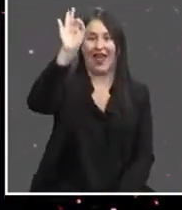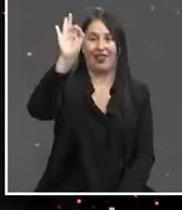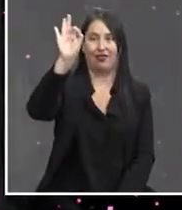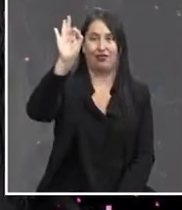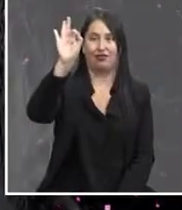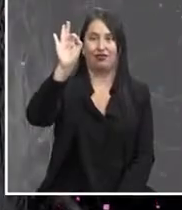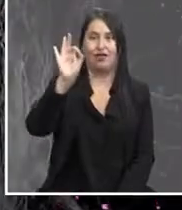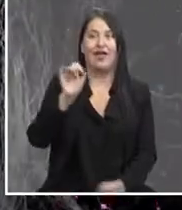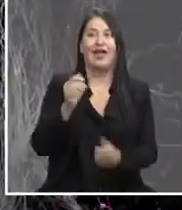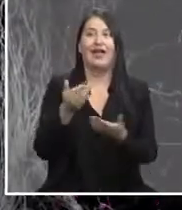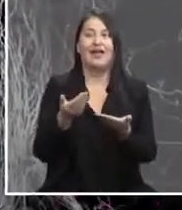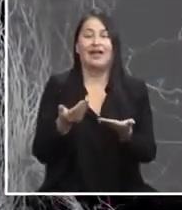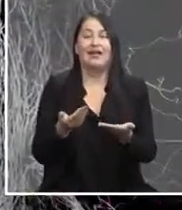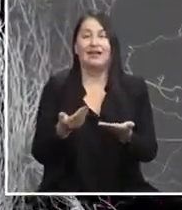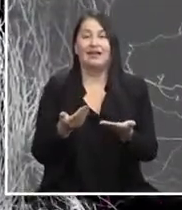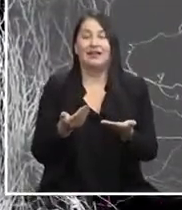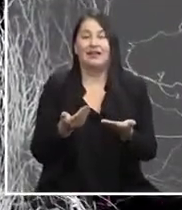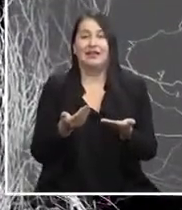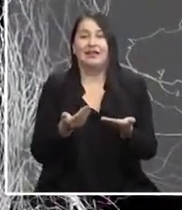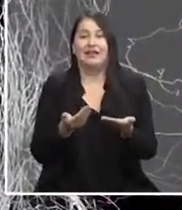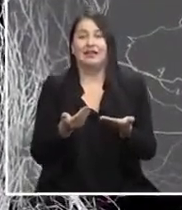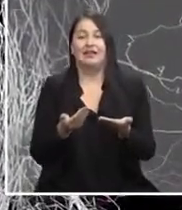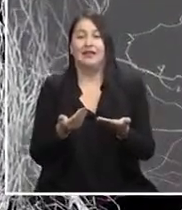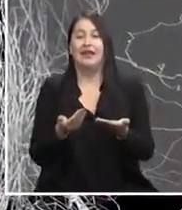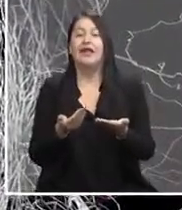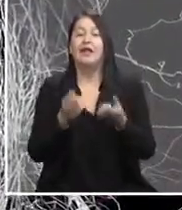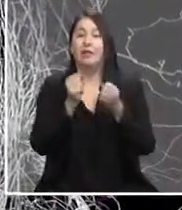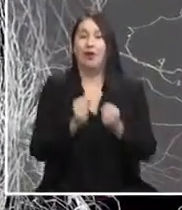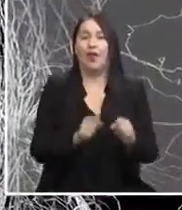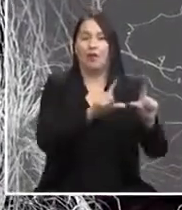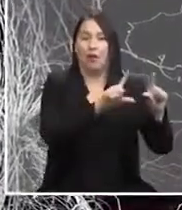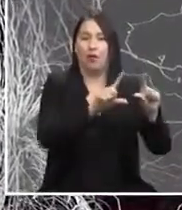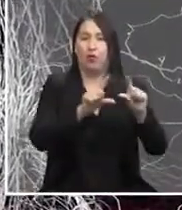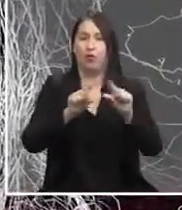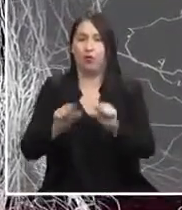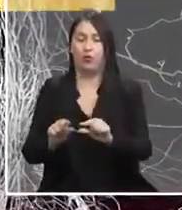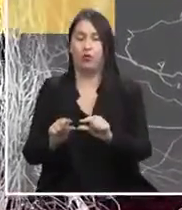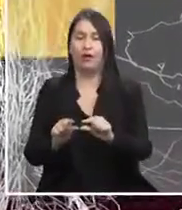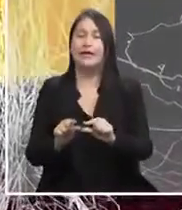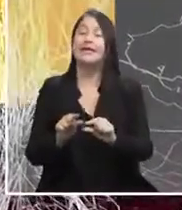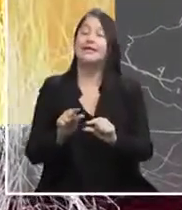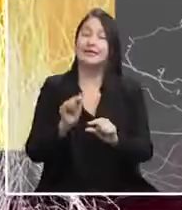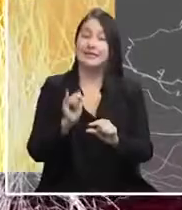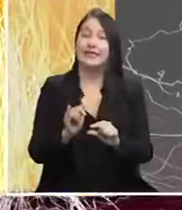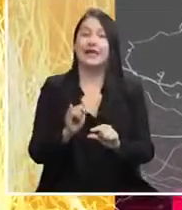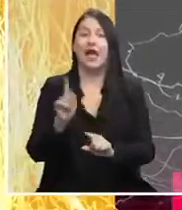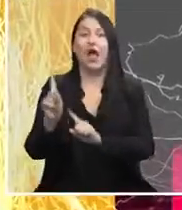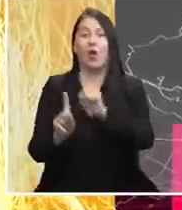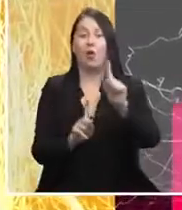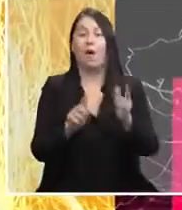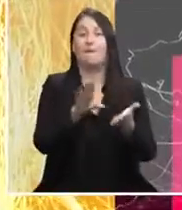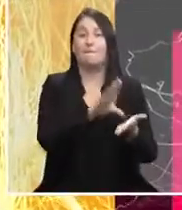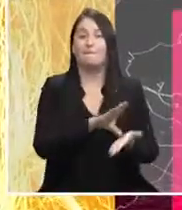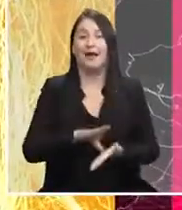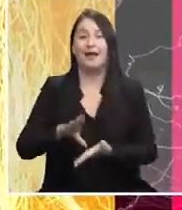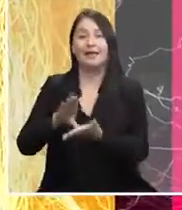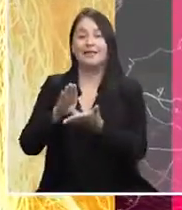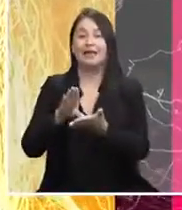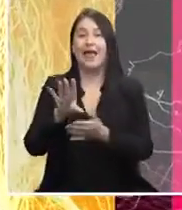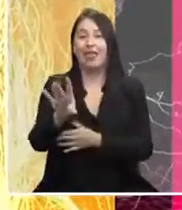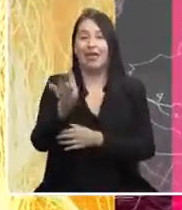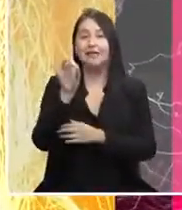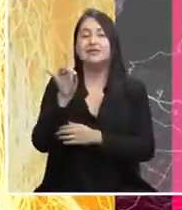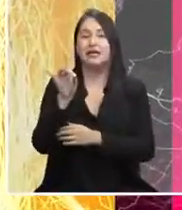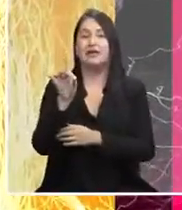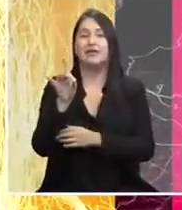below levels that countries have decided are acceptable levels of risk.